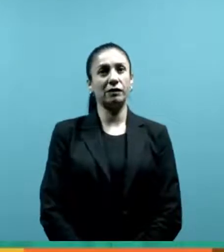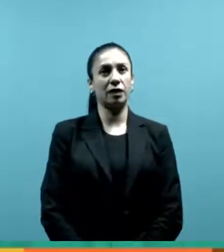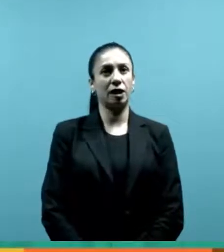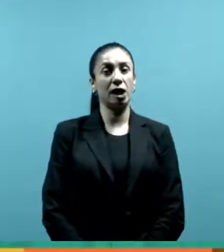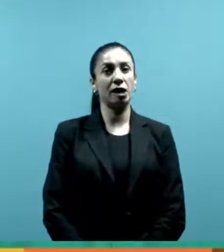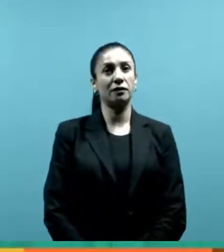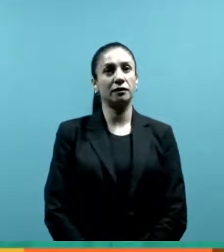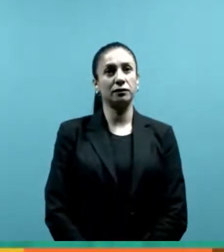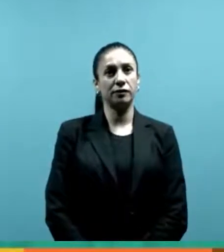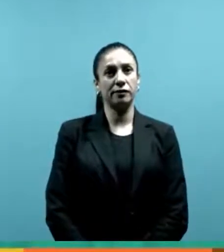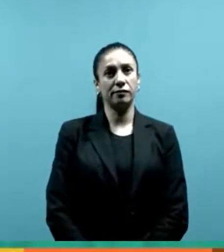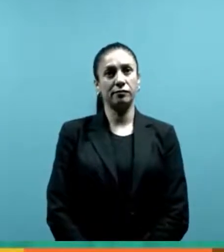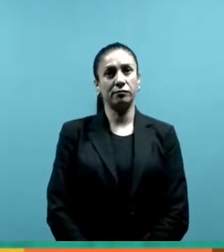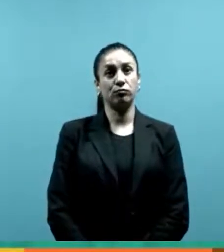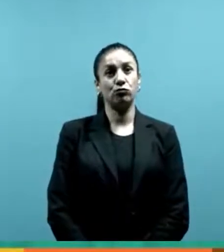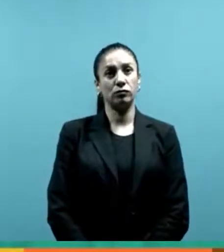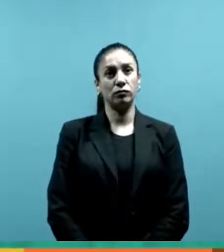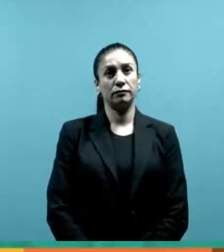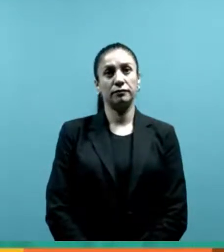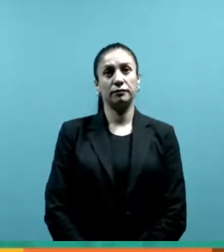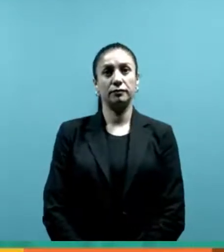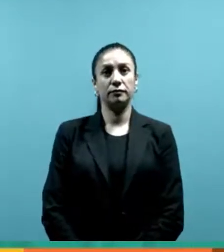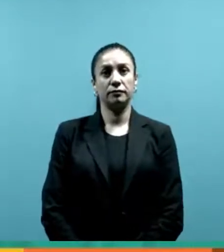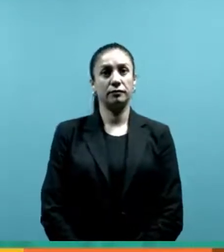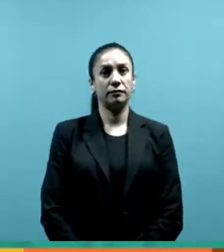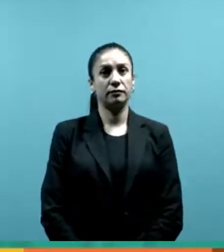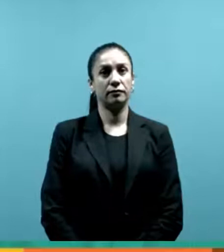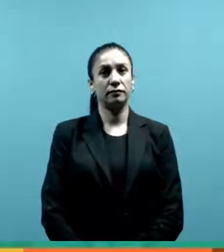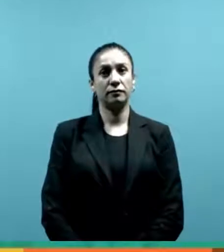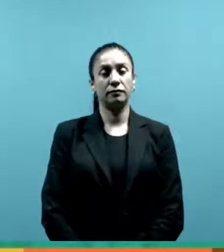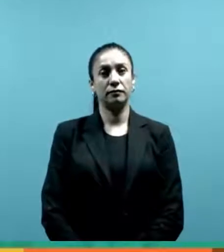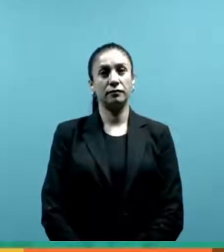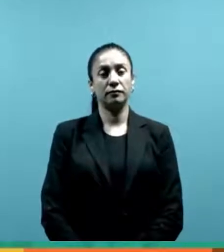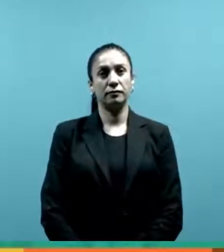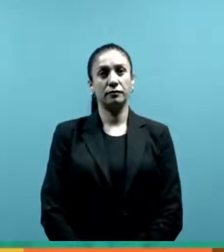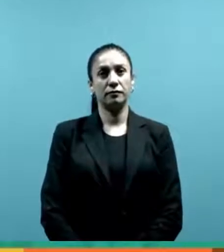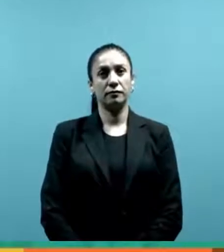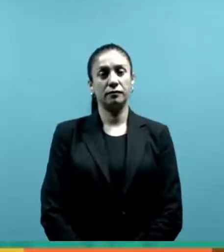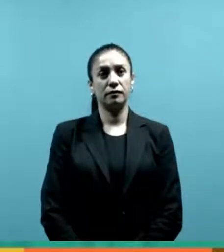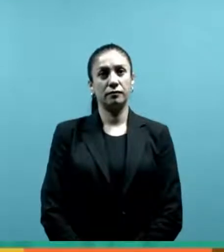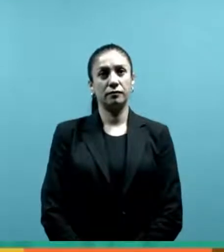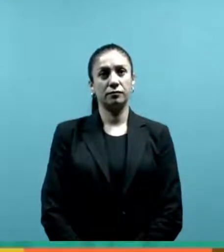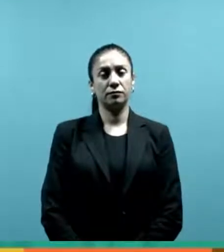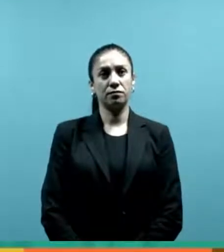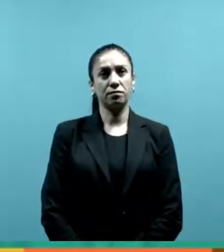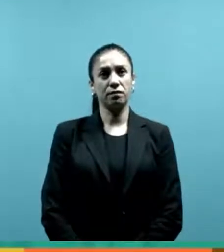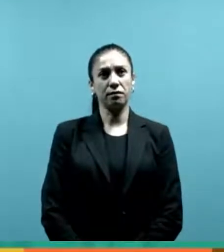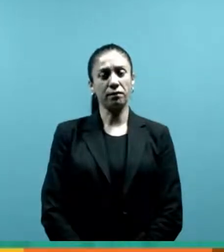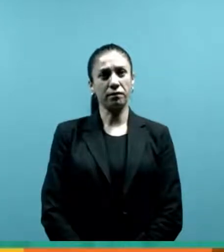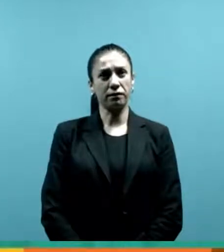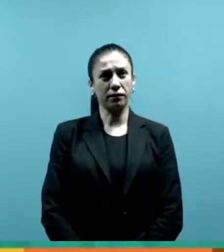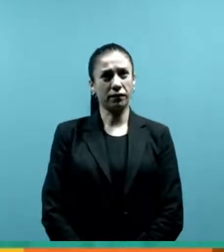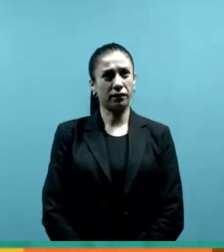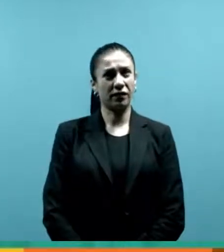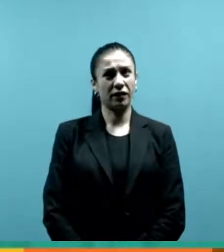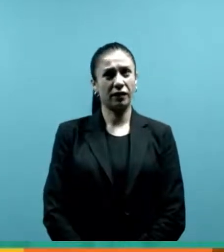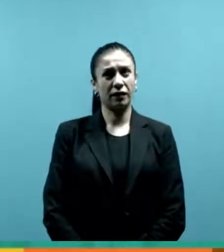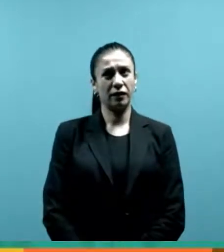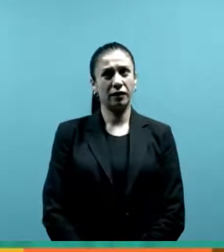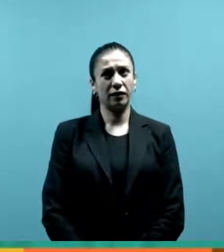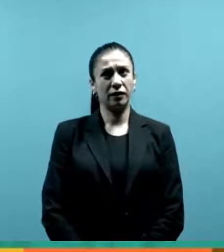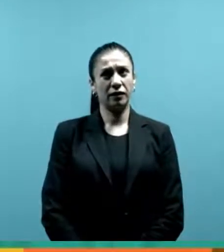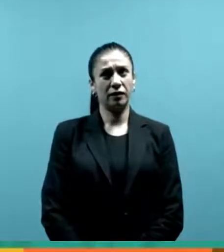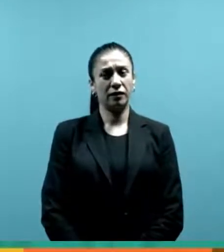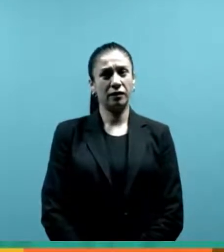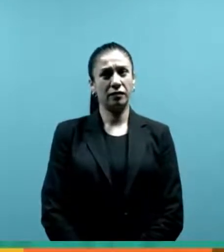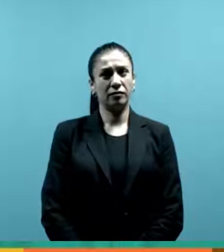education. You'll find people of different genders. You'll find people with different life experience. So, for